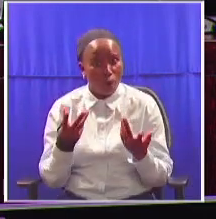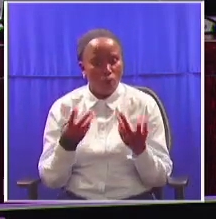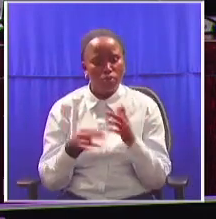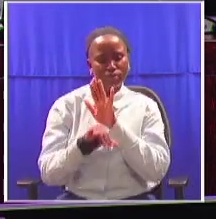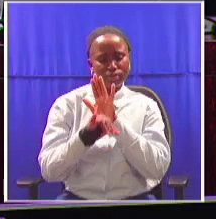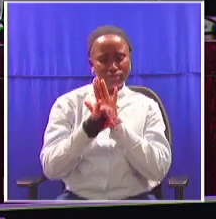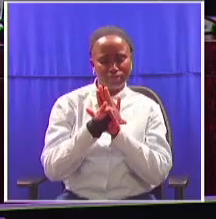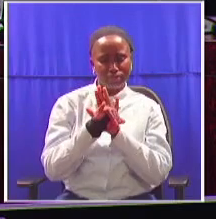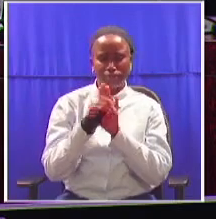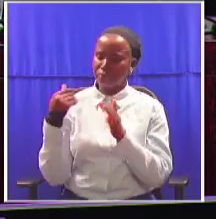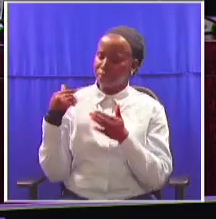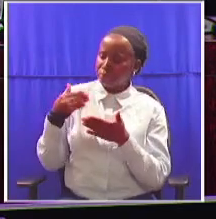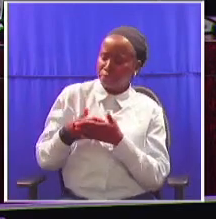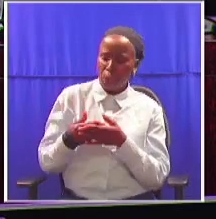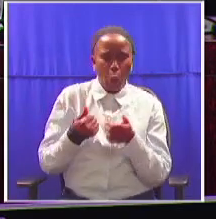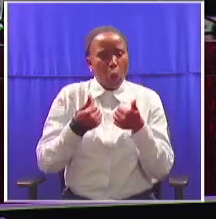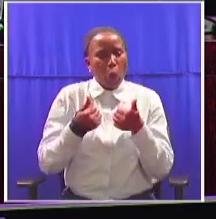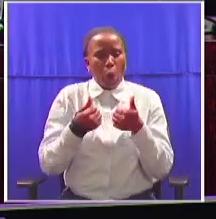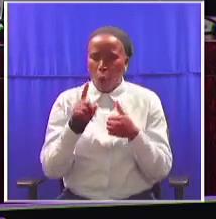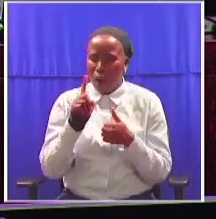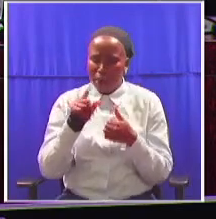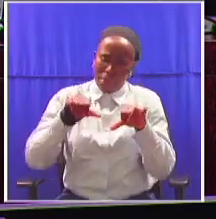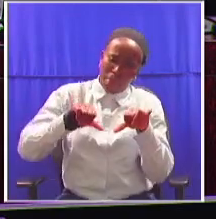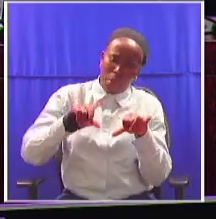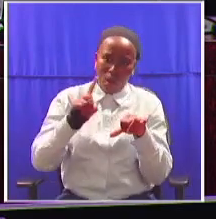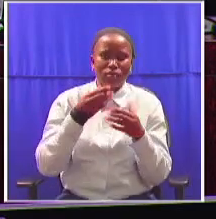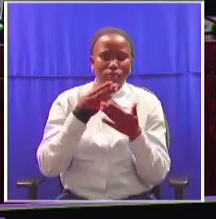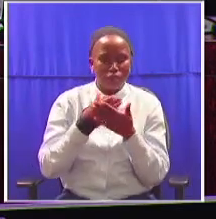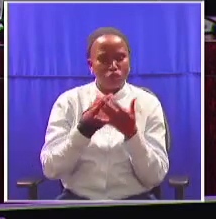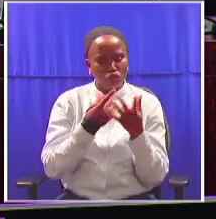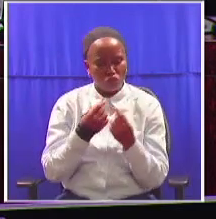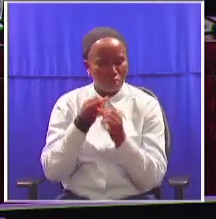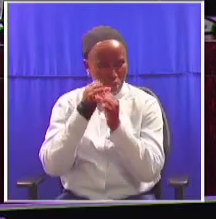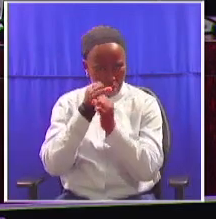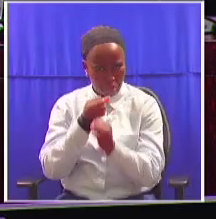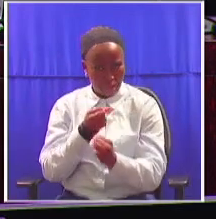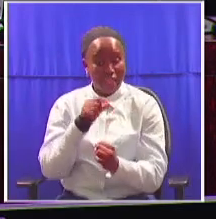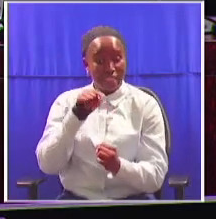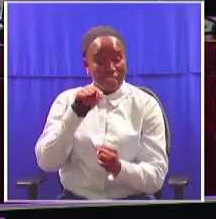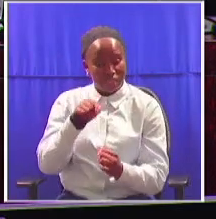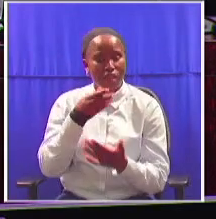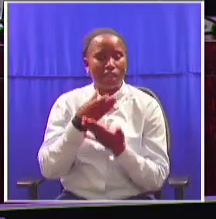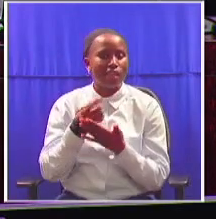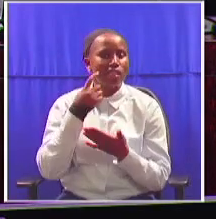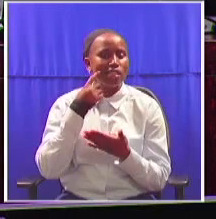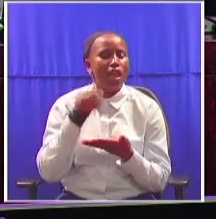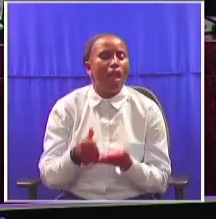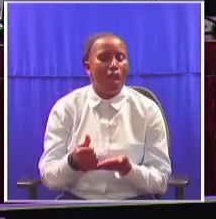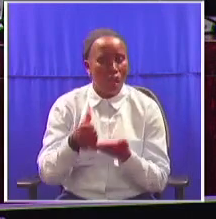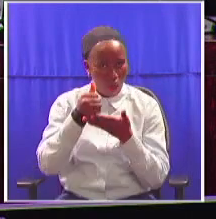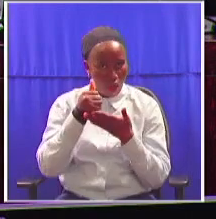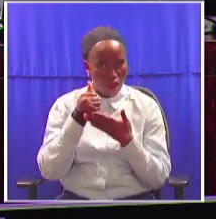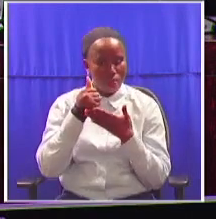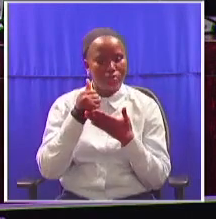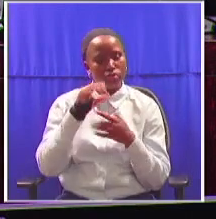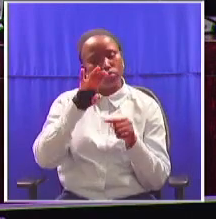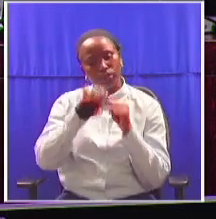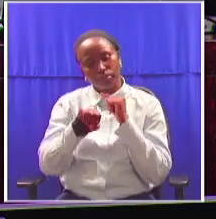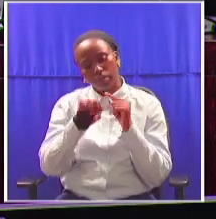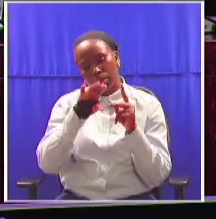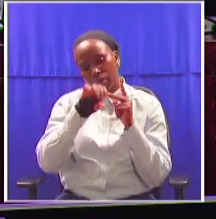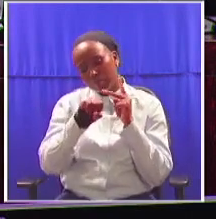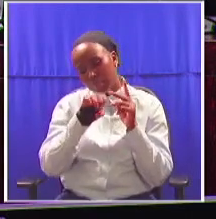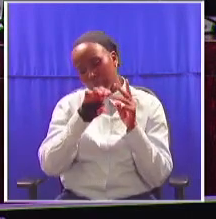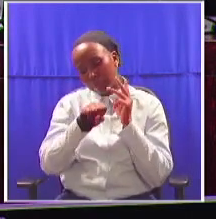but also gives us an opportunity to outline some of the tasks that